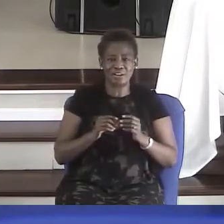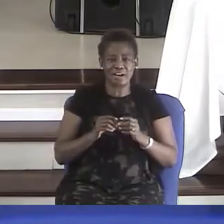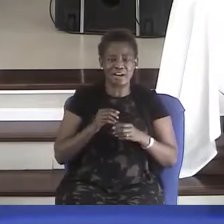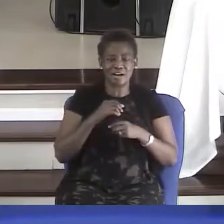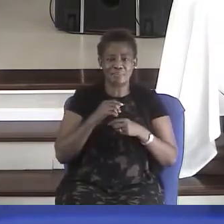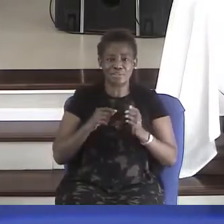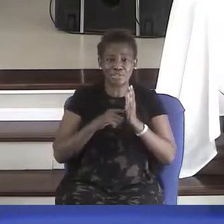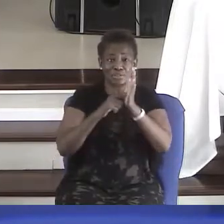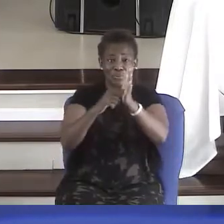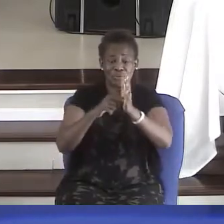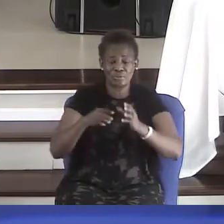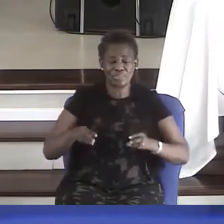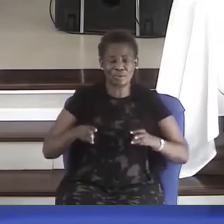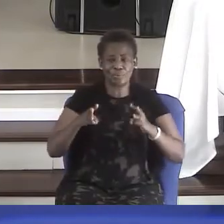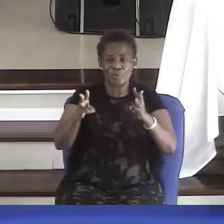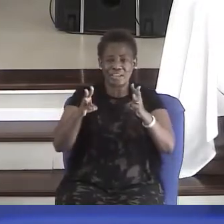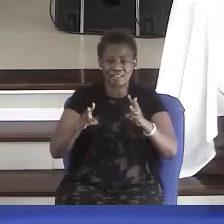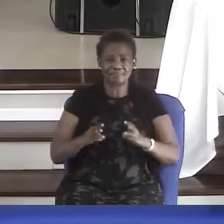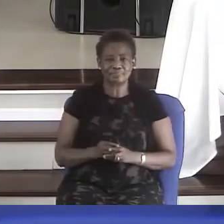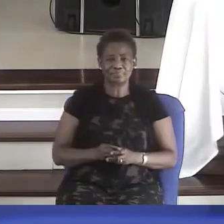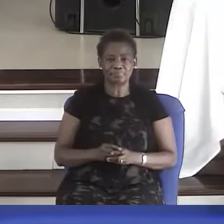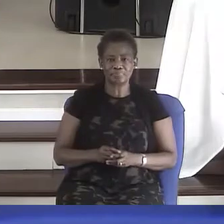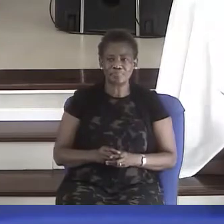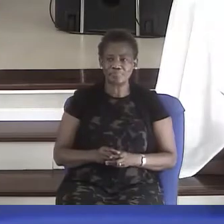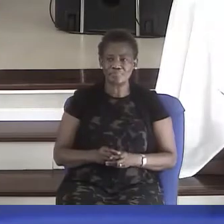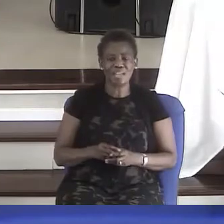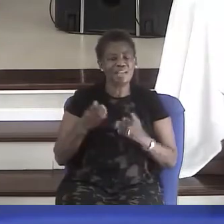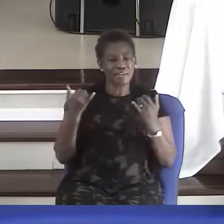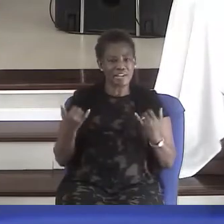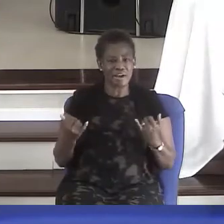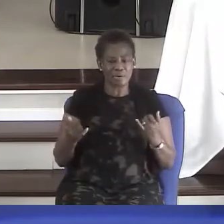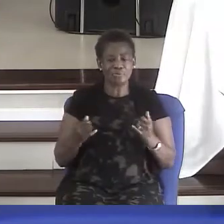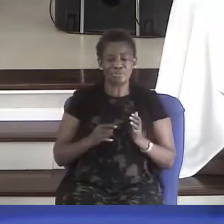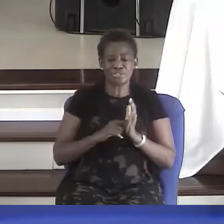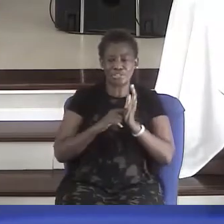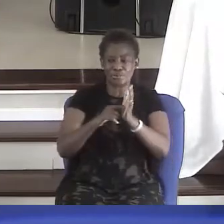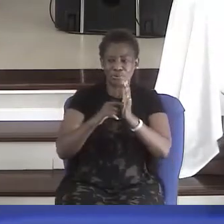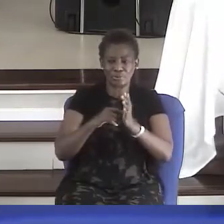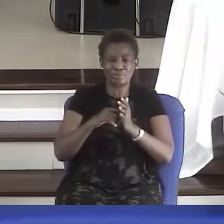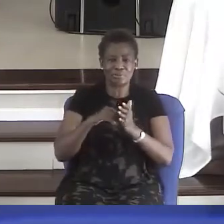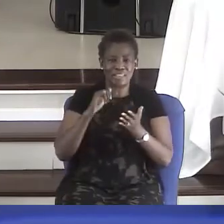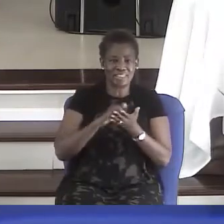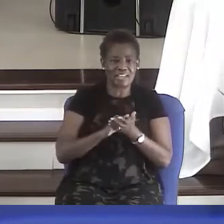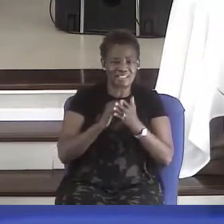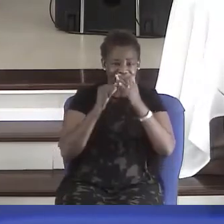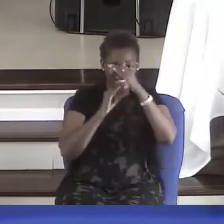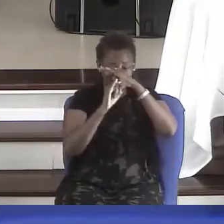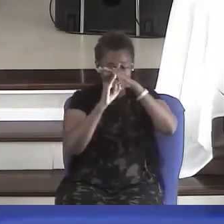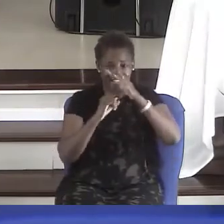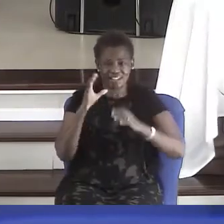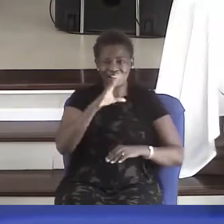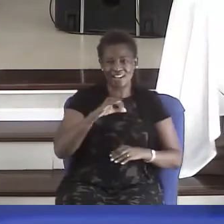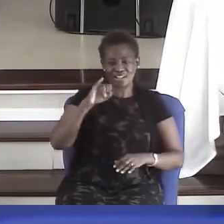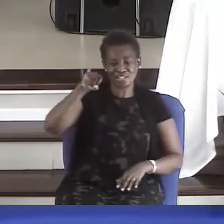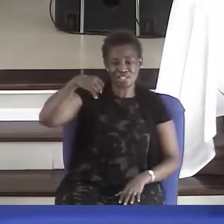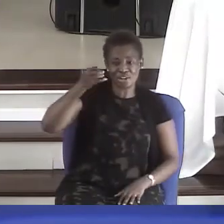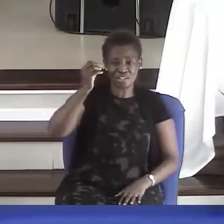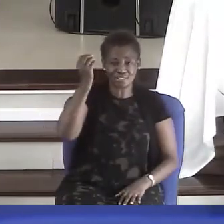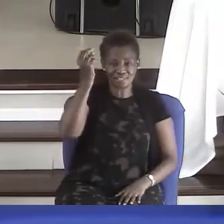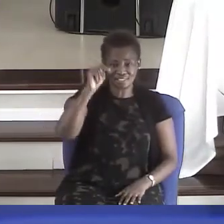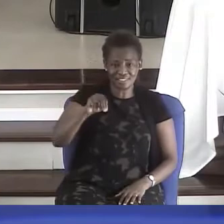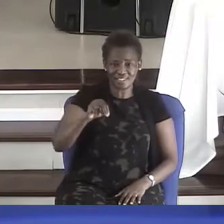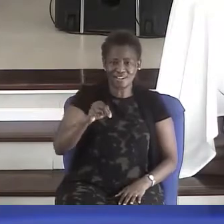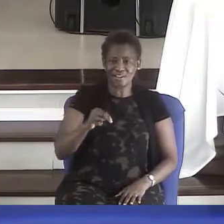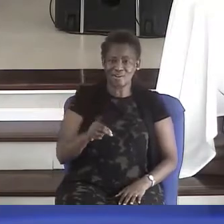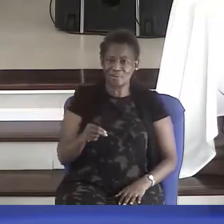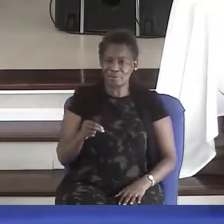Now, to show you that Isaiah and John were corresponding, I want you to note that he adds Jesus to the list